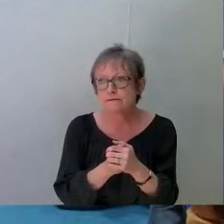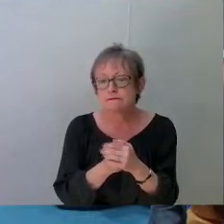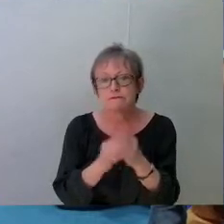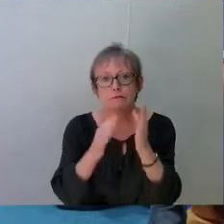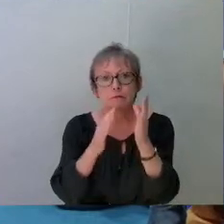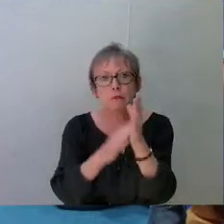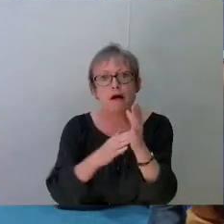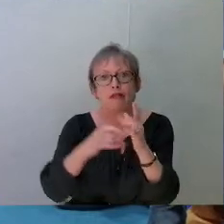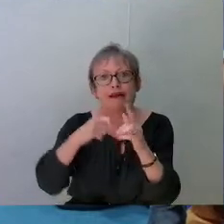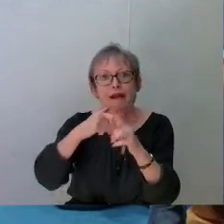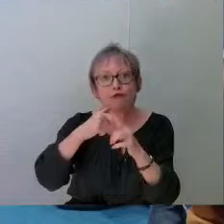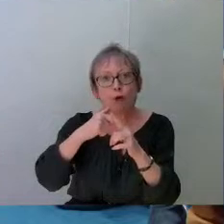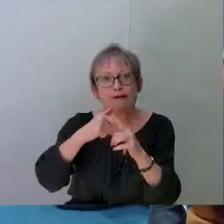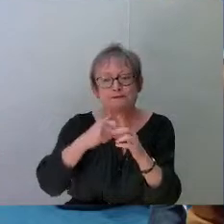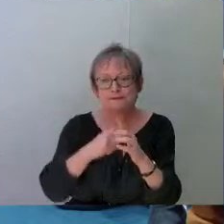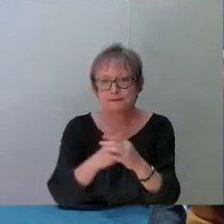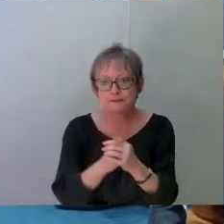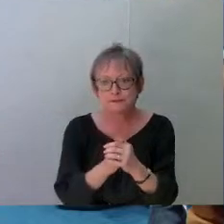Martha Kinghorn.